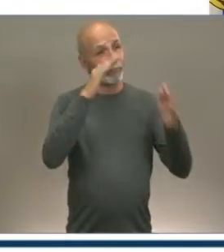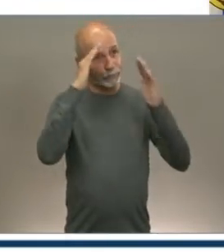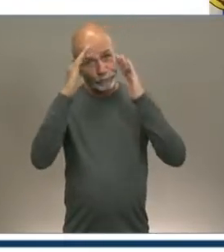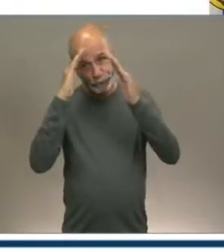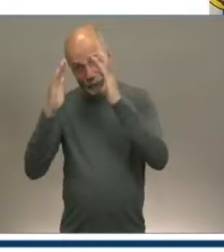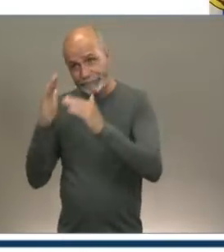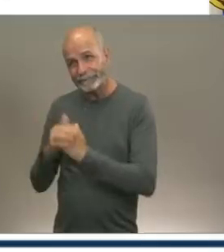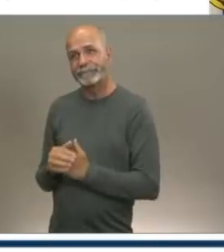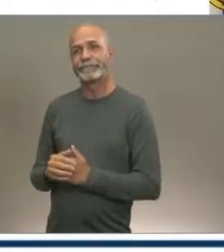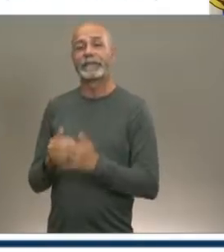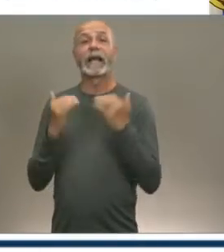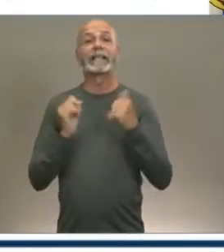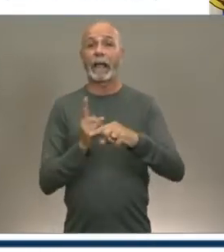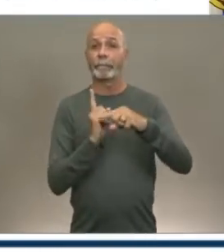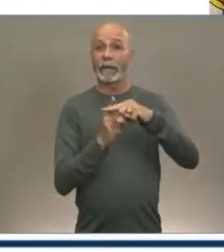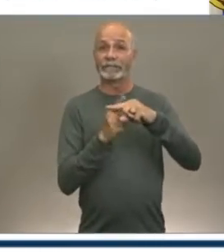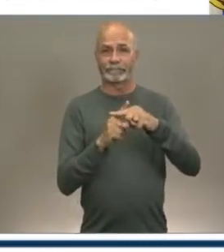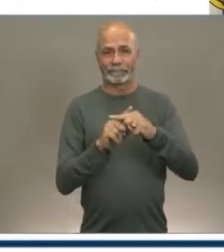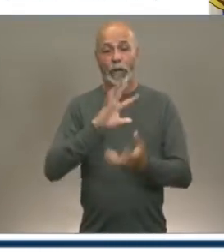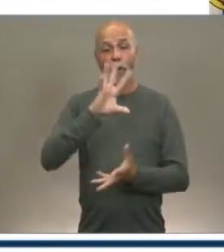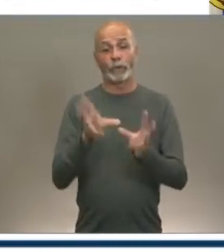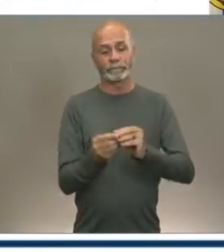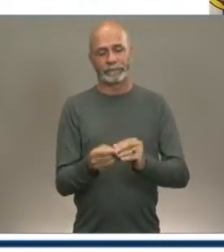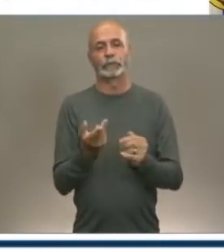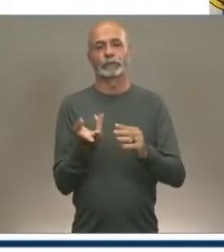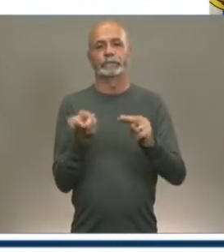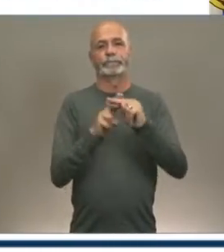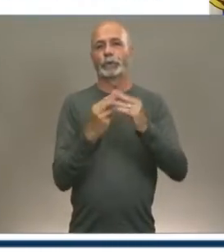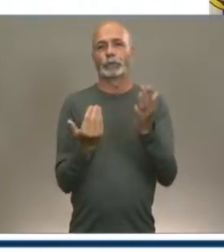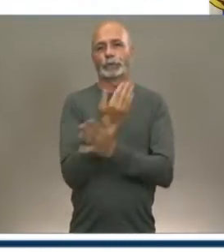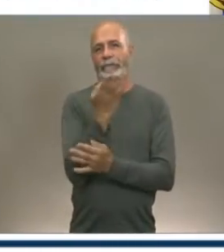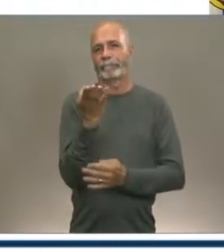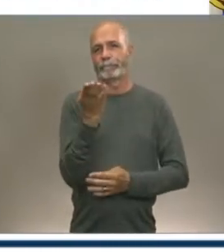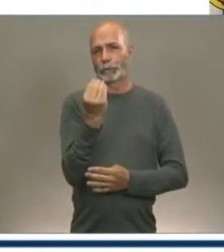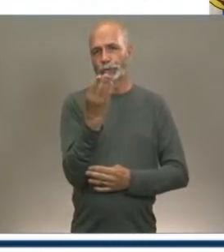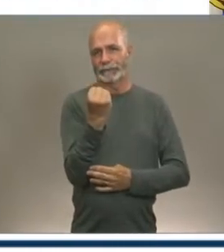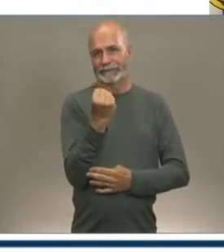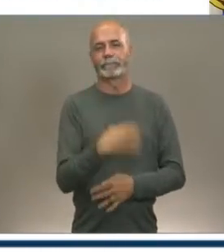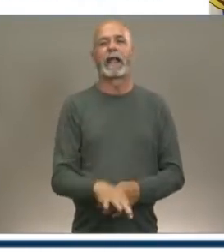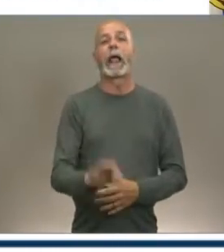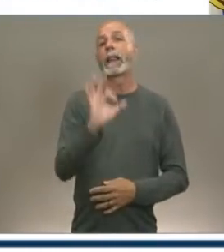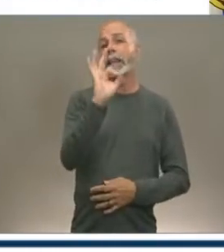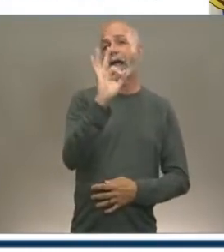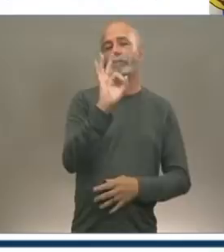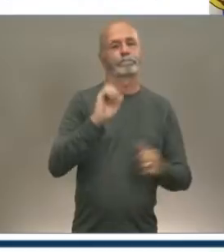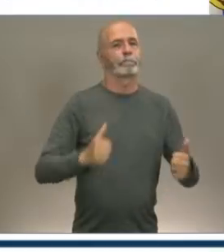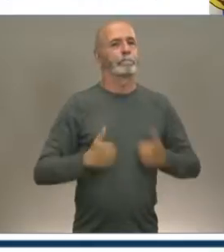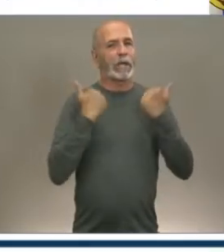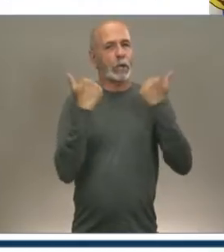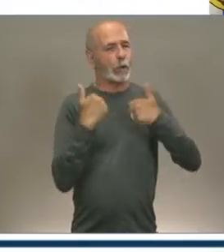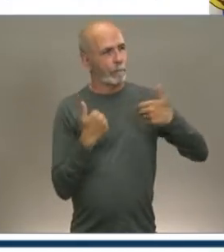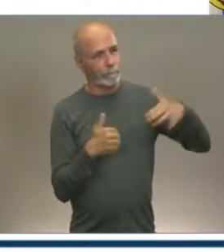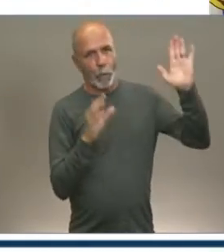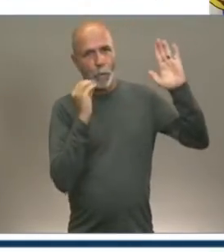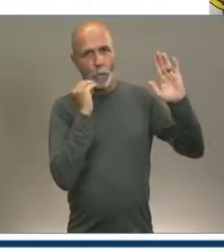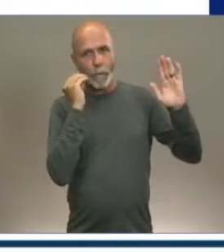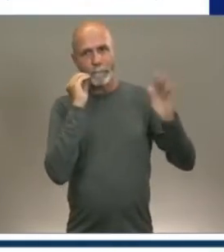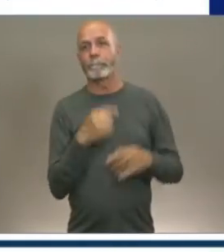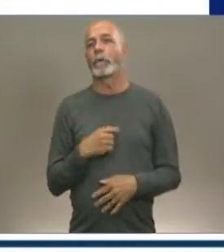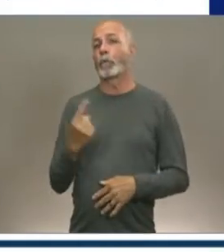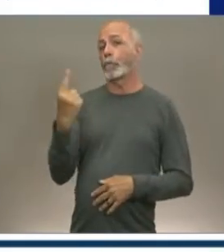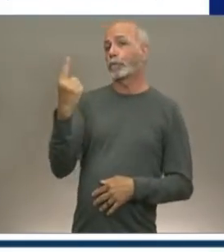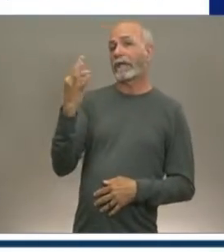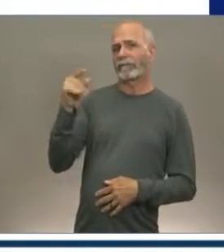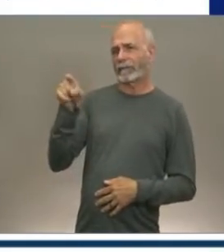reporting 14 new cases of COVID and 9 recoveries, more than yesterday, but only one of those is under investigation.